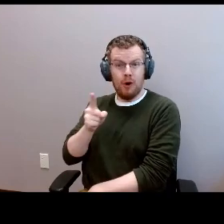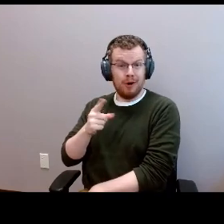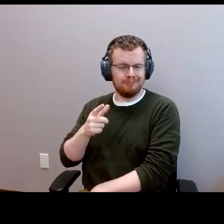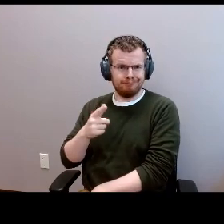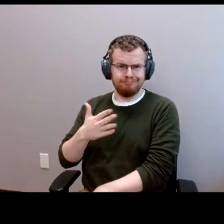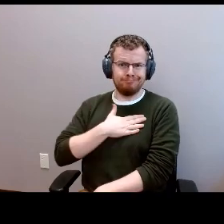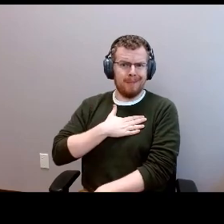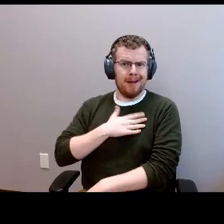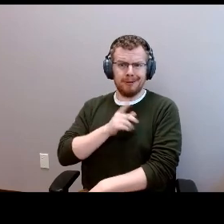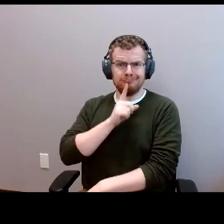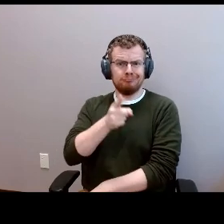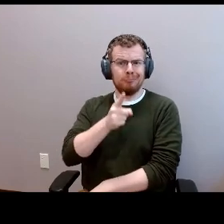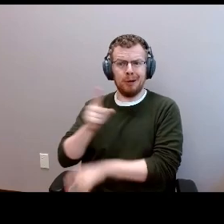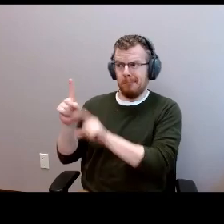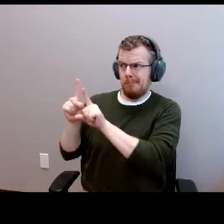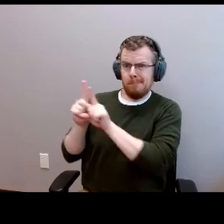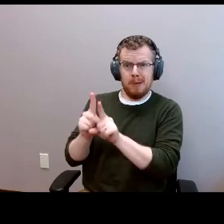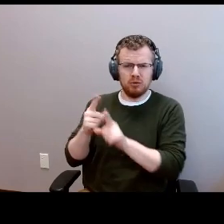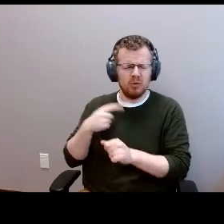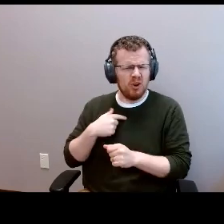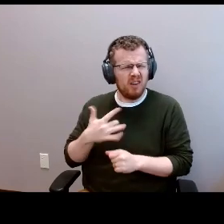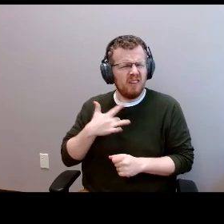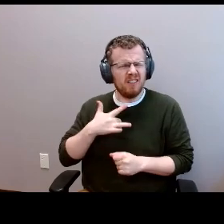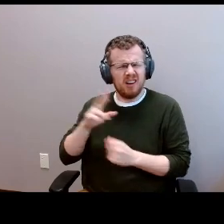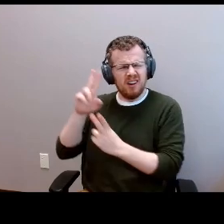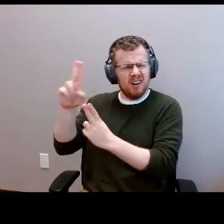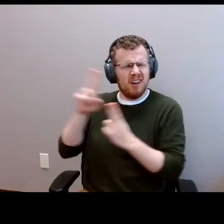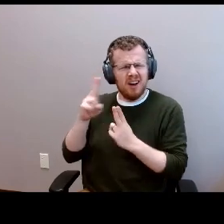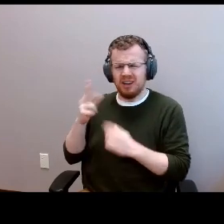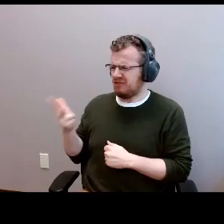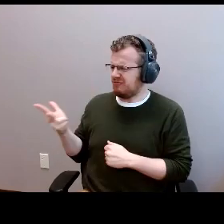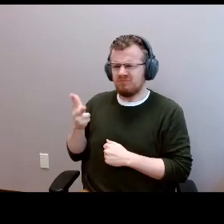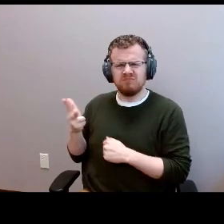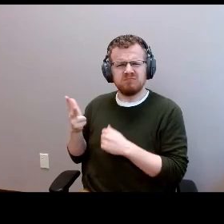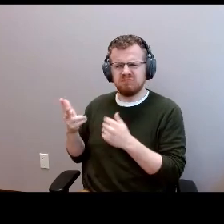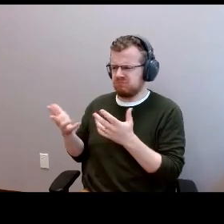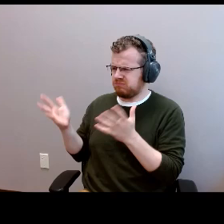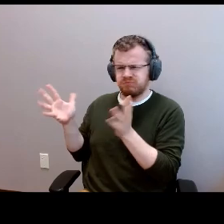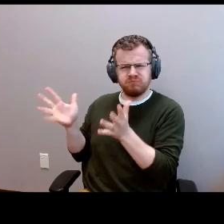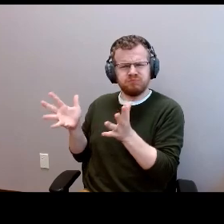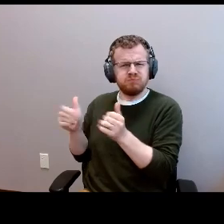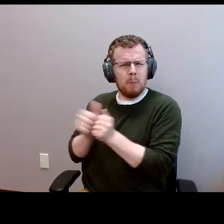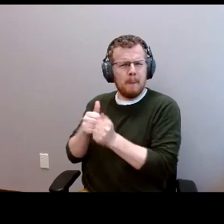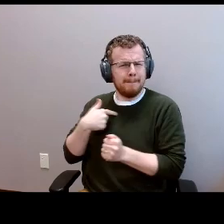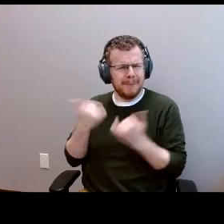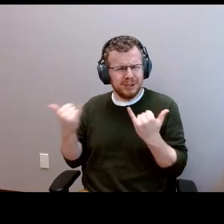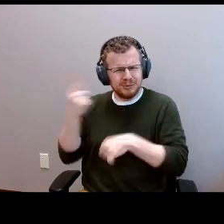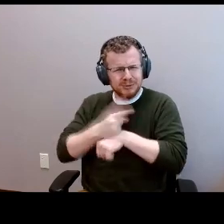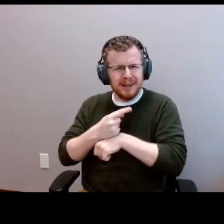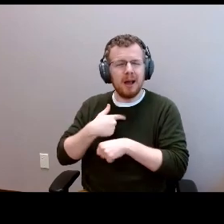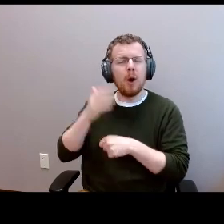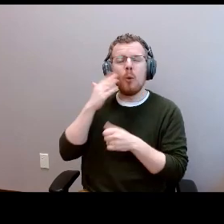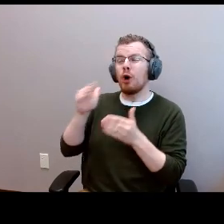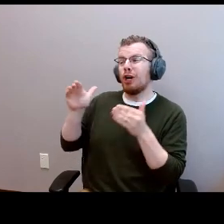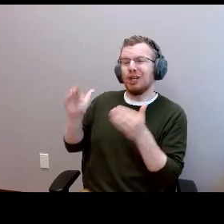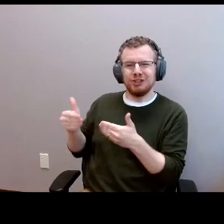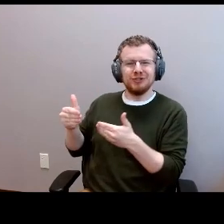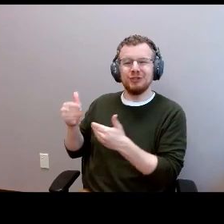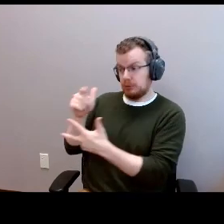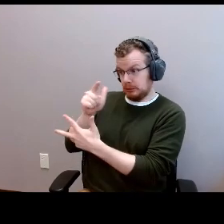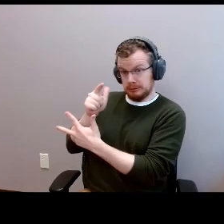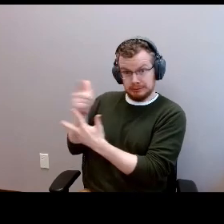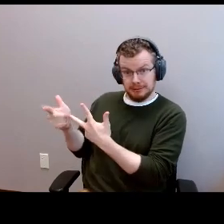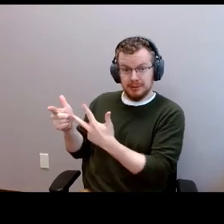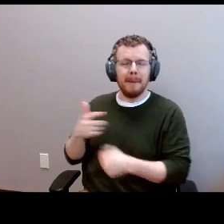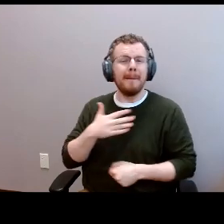so I am honored to be in conversation with them today. I'll provide a brief introduction to each and encourage you to